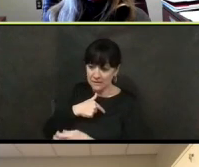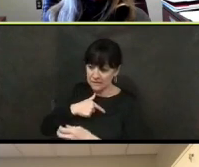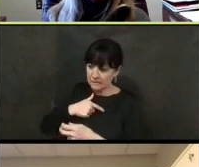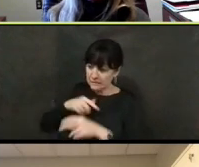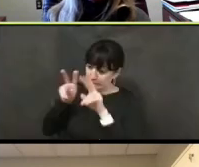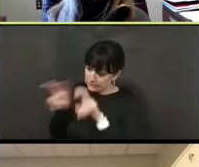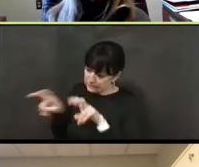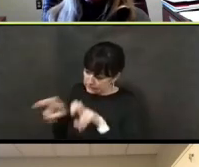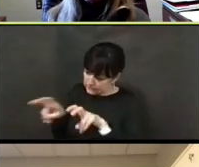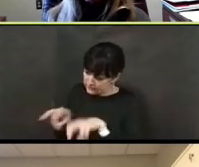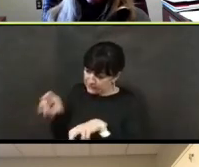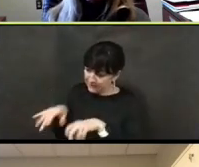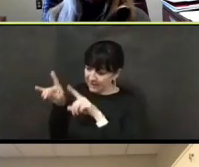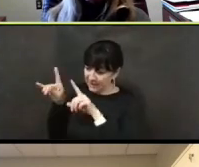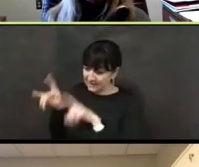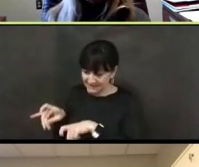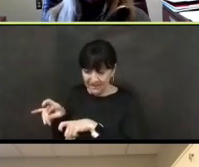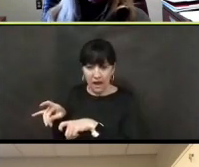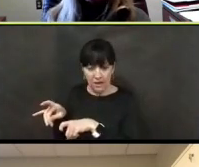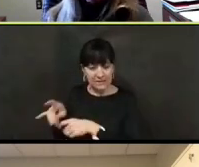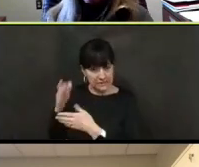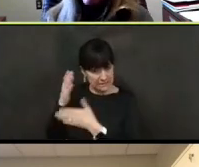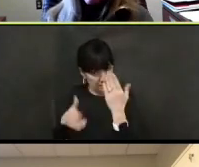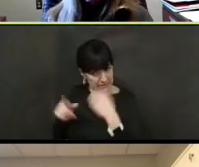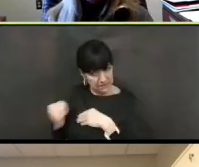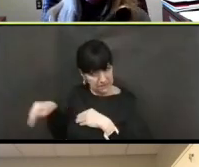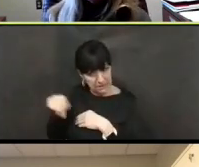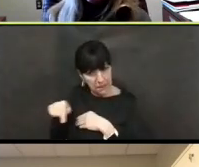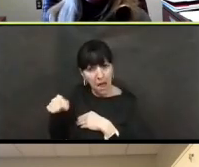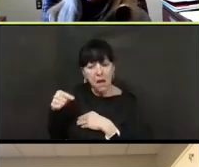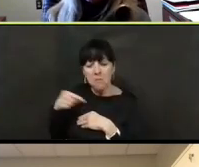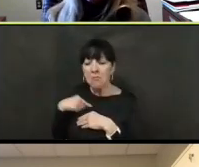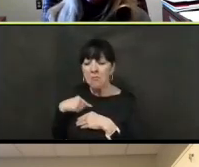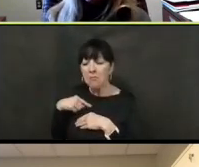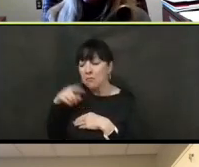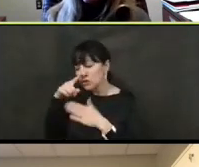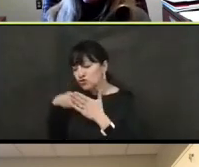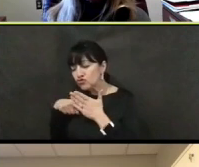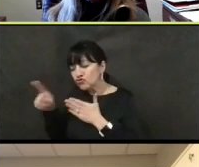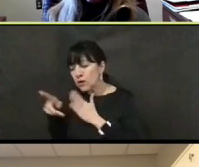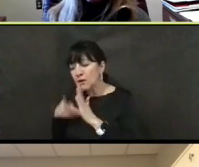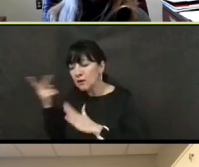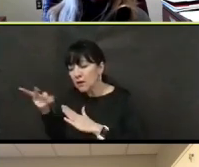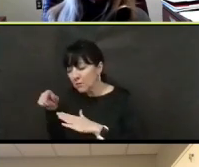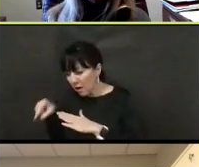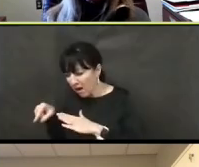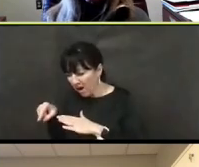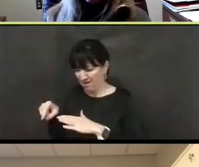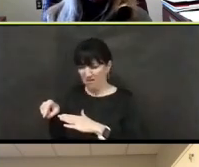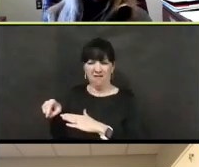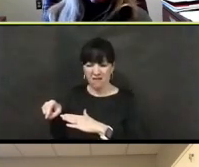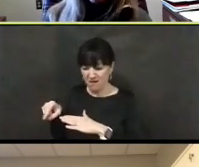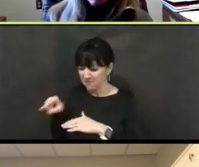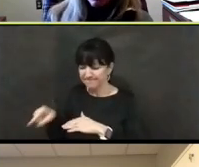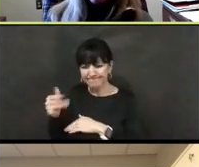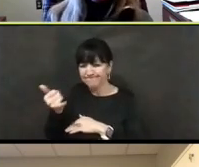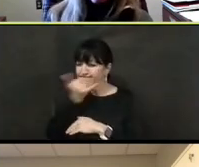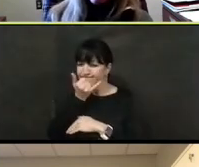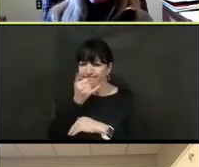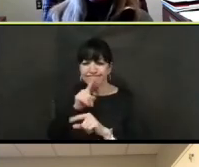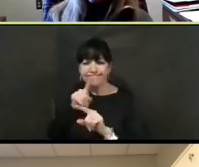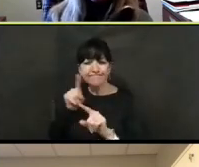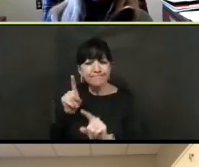of them have not performed well, and so we won't buy them. But the antibody tests that we have, we've spent a lot of time.